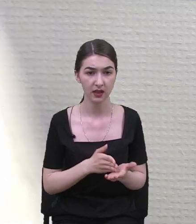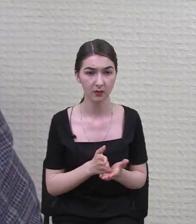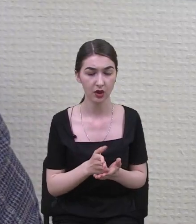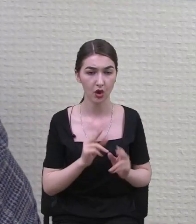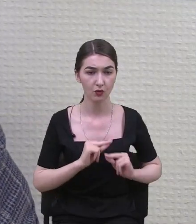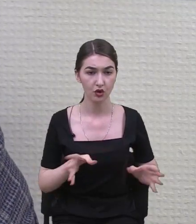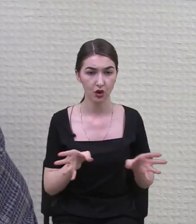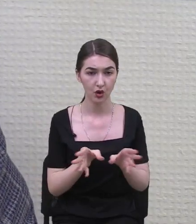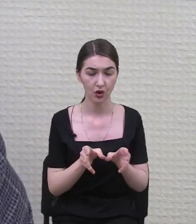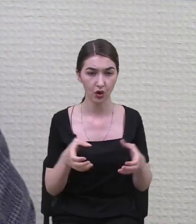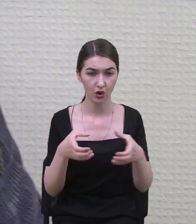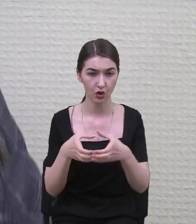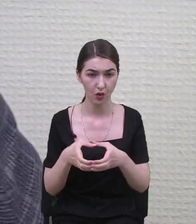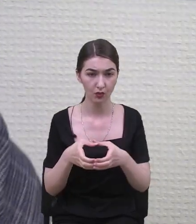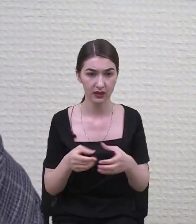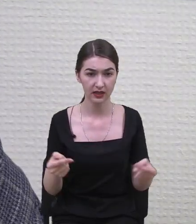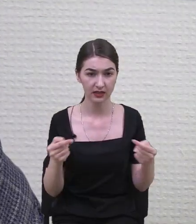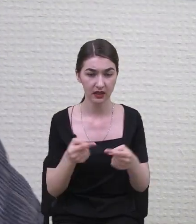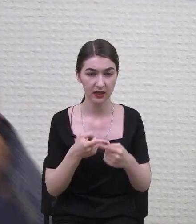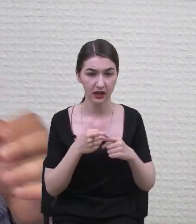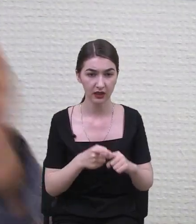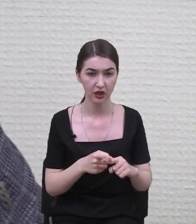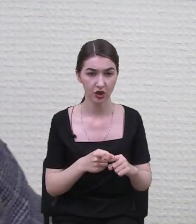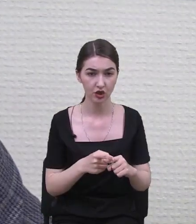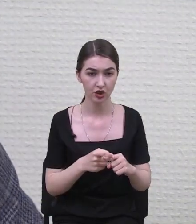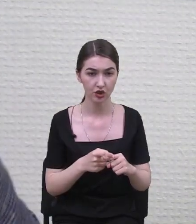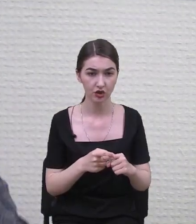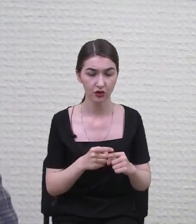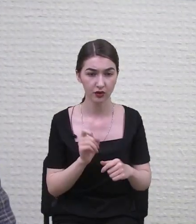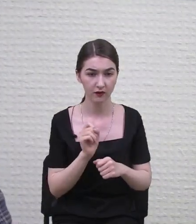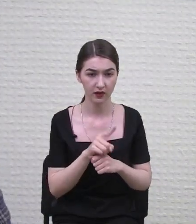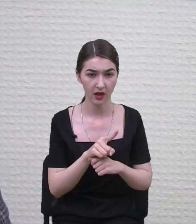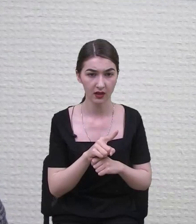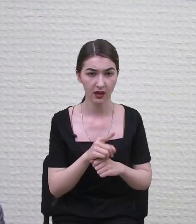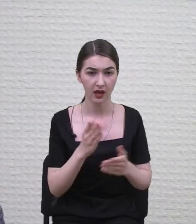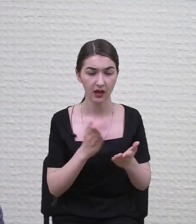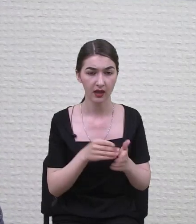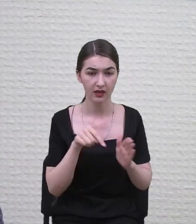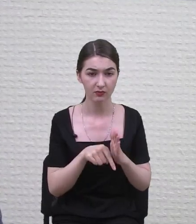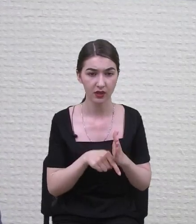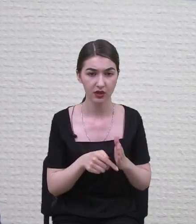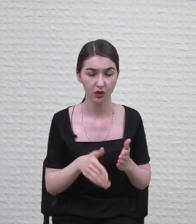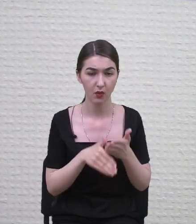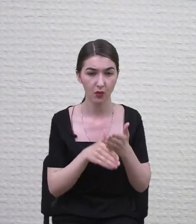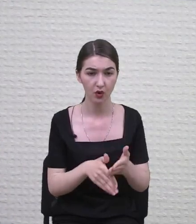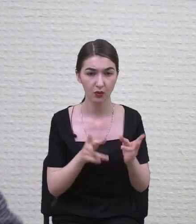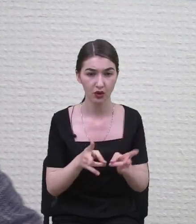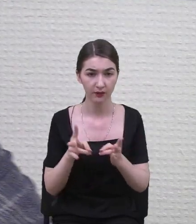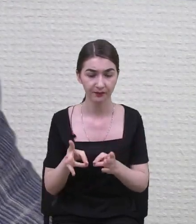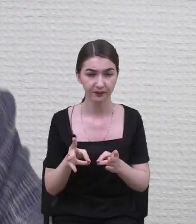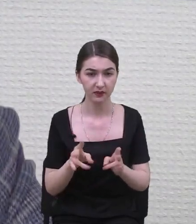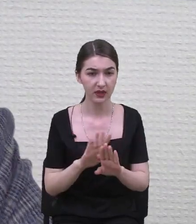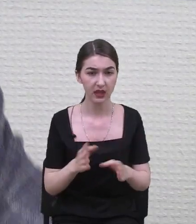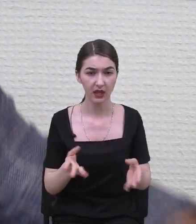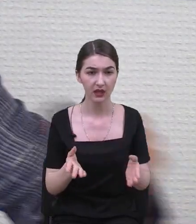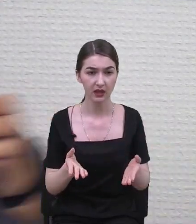And one of the areas of work in the working group, as is specified in the TR,